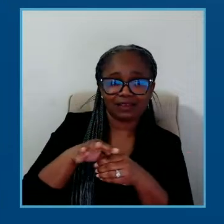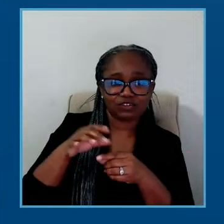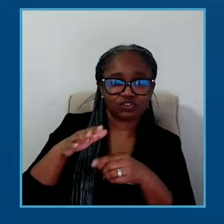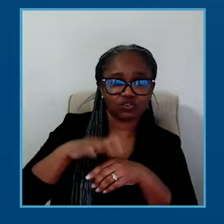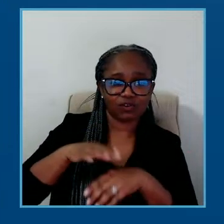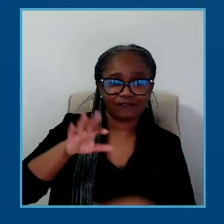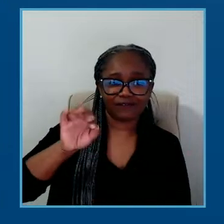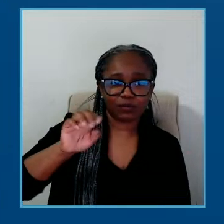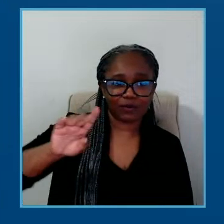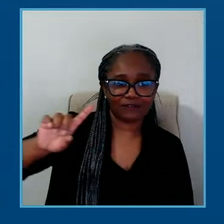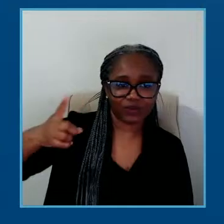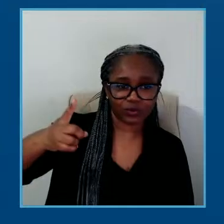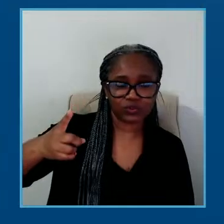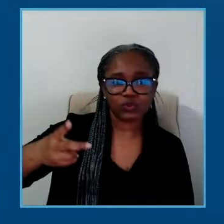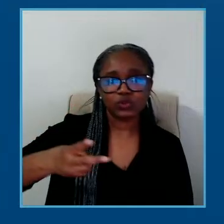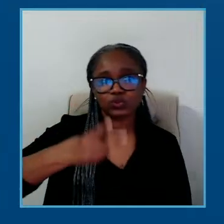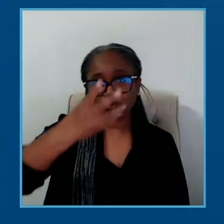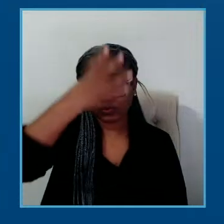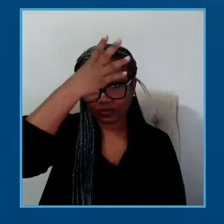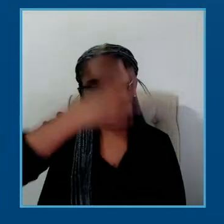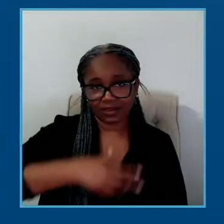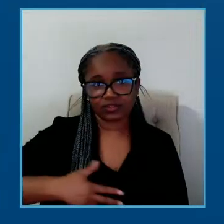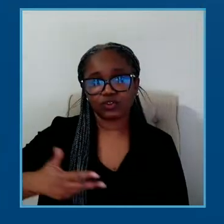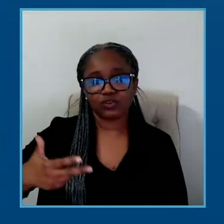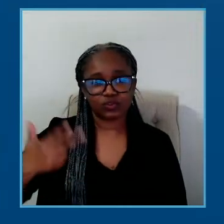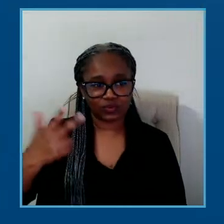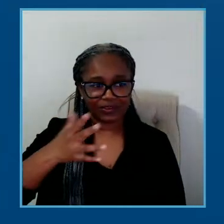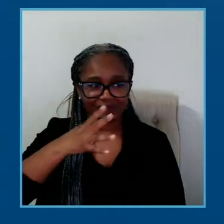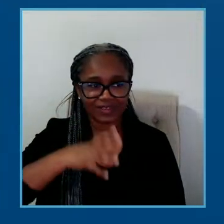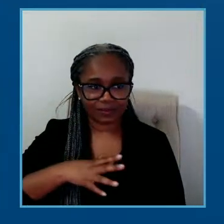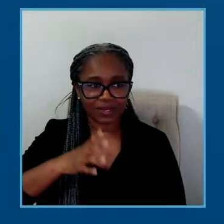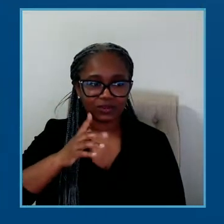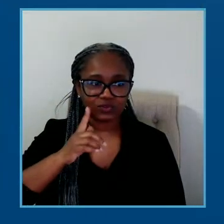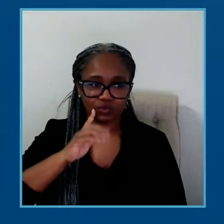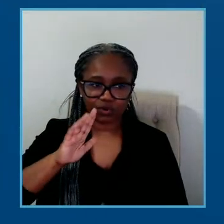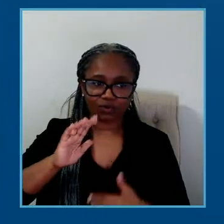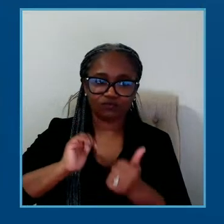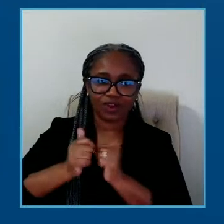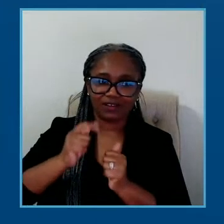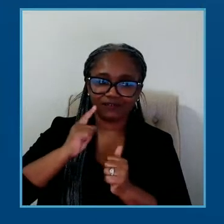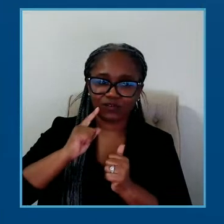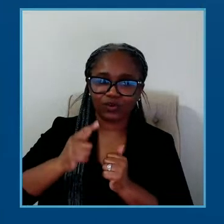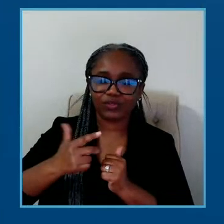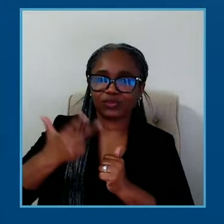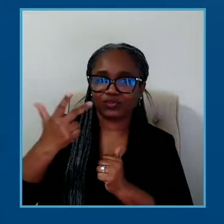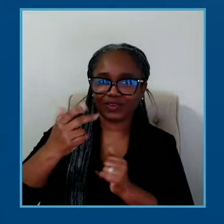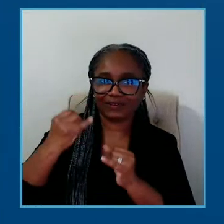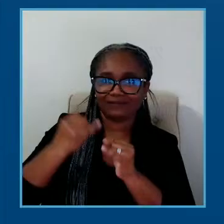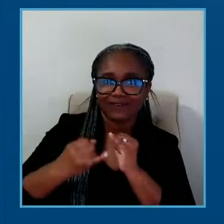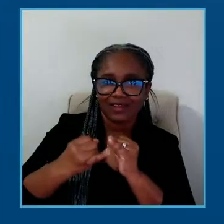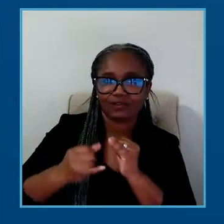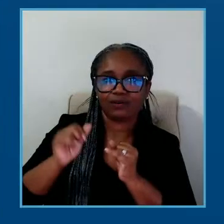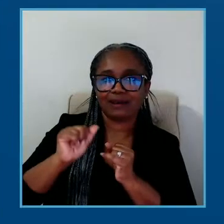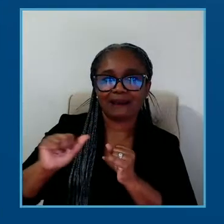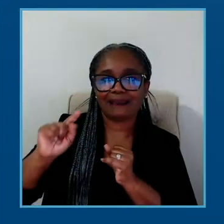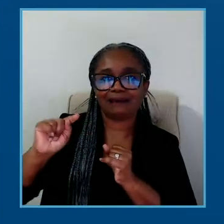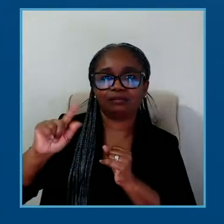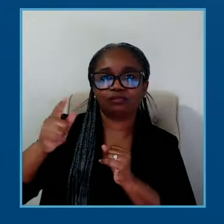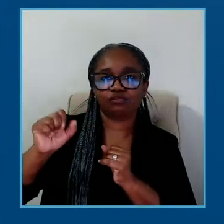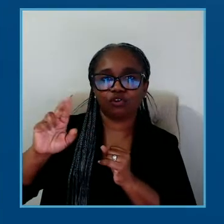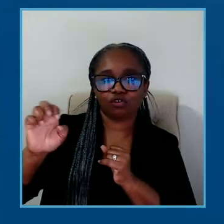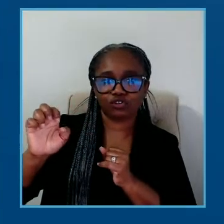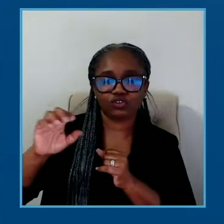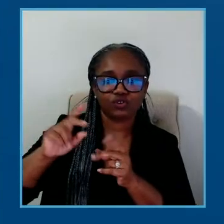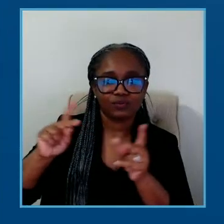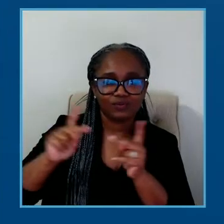running for the opportunity to fill the remaining 2 at-large vice chair position with a male-only vote and then an all-gender vote for the final